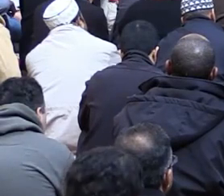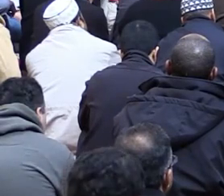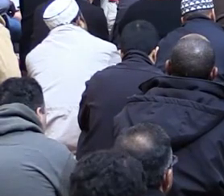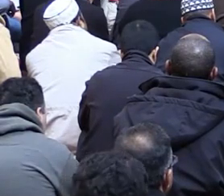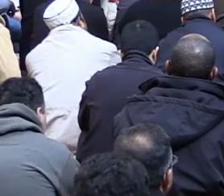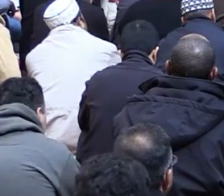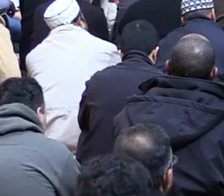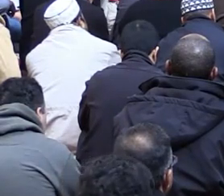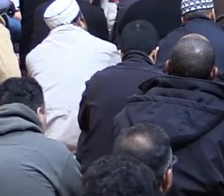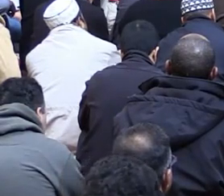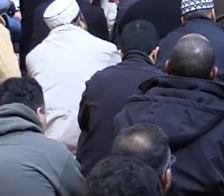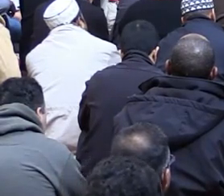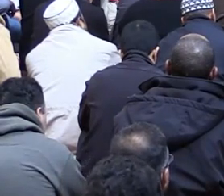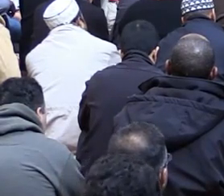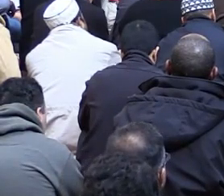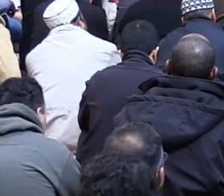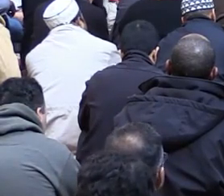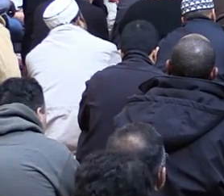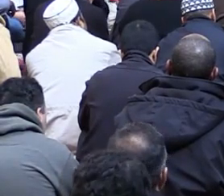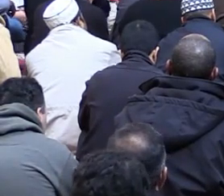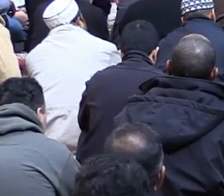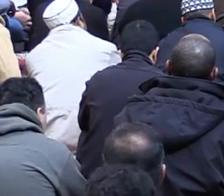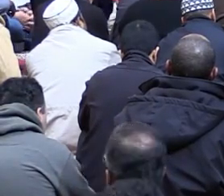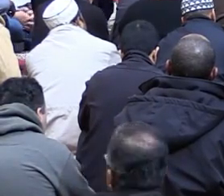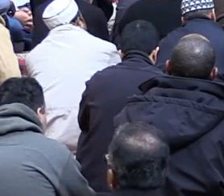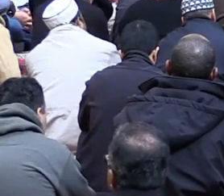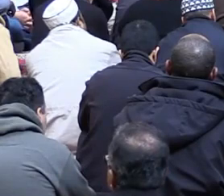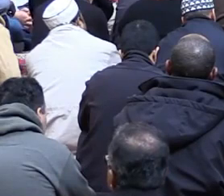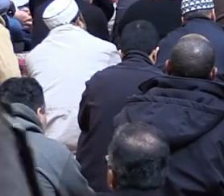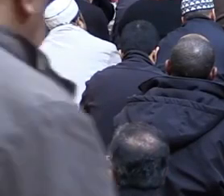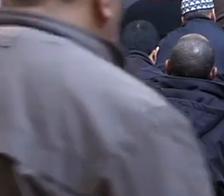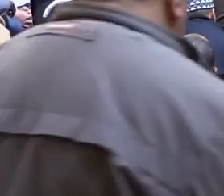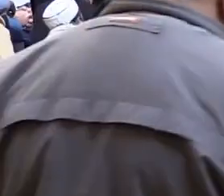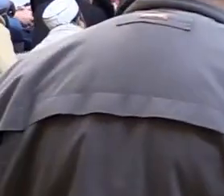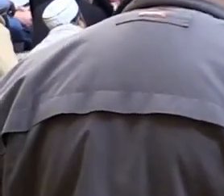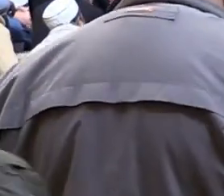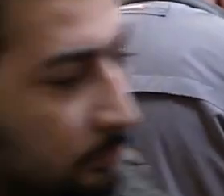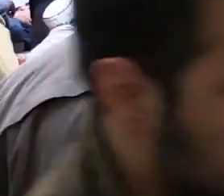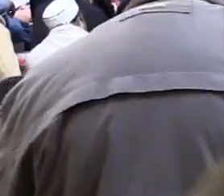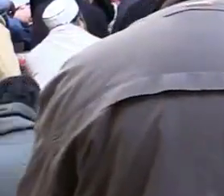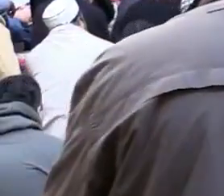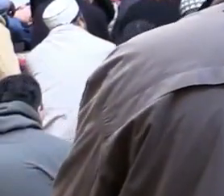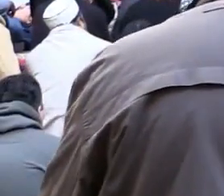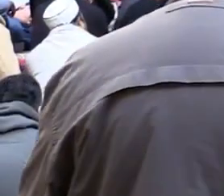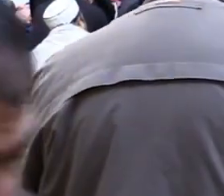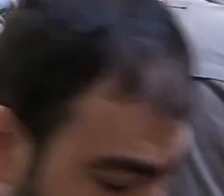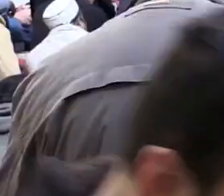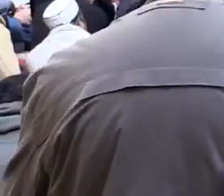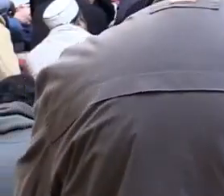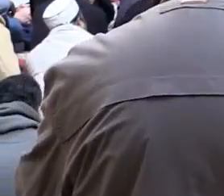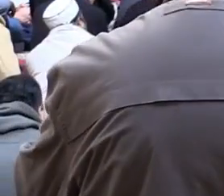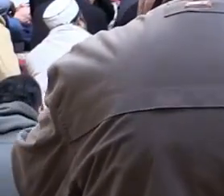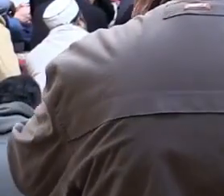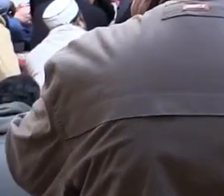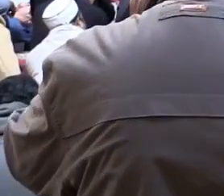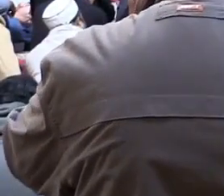right that Allah subhanahu wa ta'ala gives extreme attention, and there is a lot of texts in the Quran